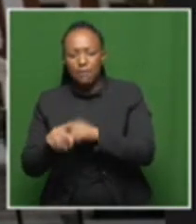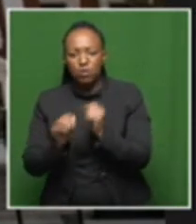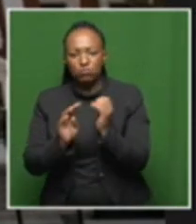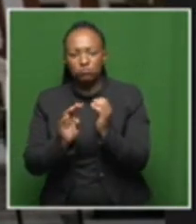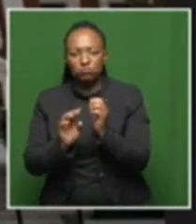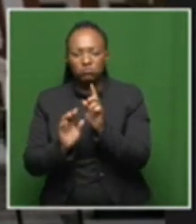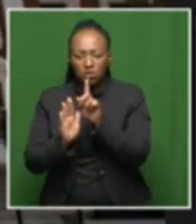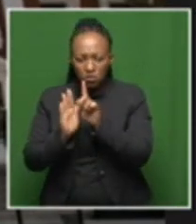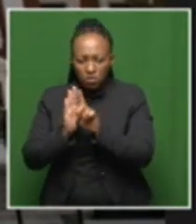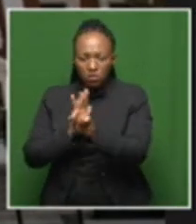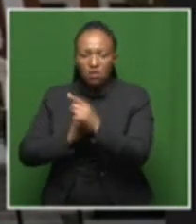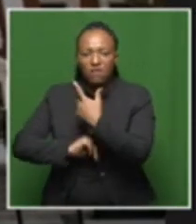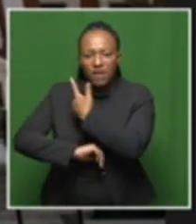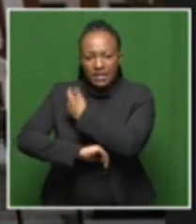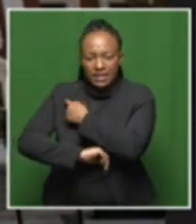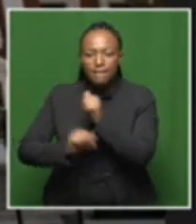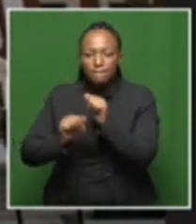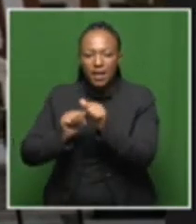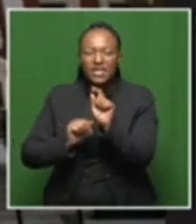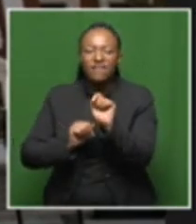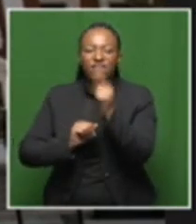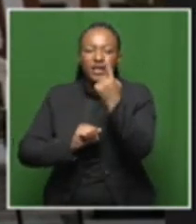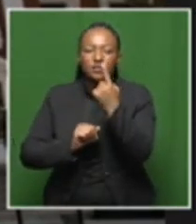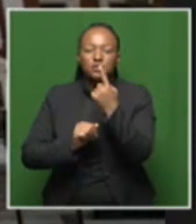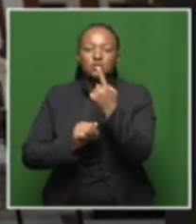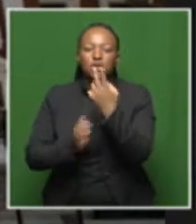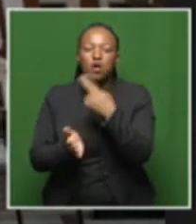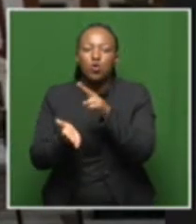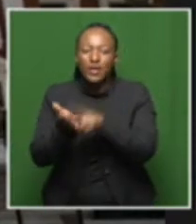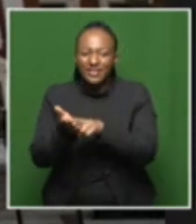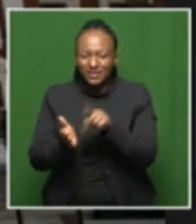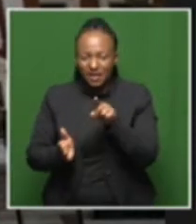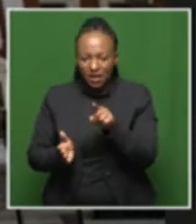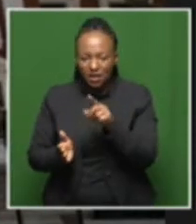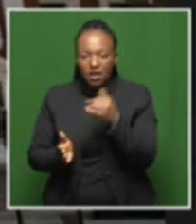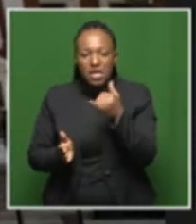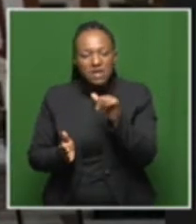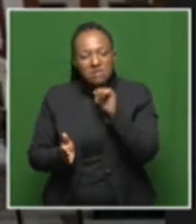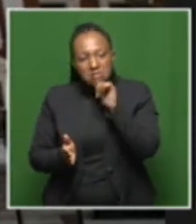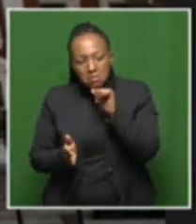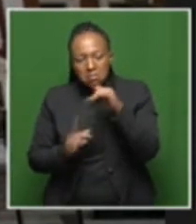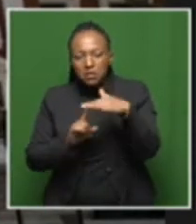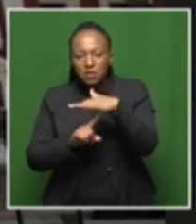vaccination, to first register. Only in circumstances where there's